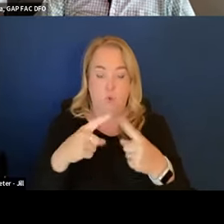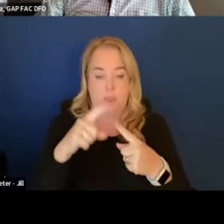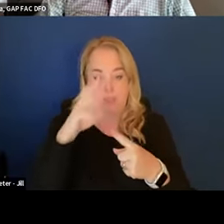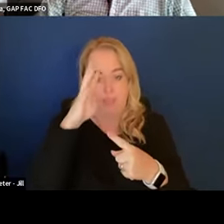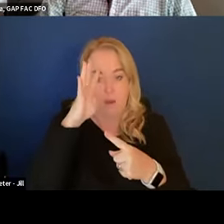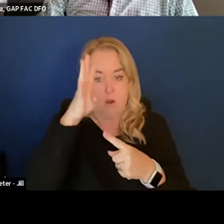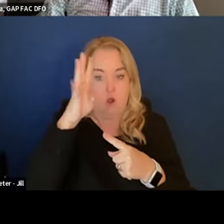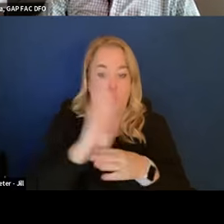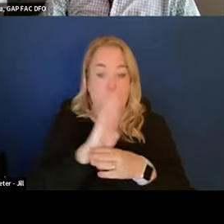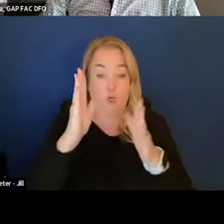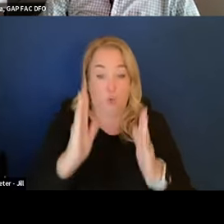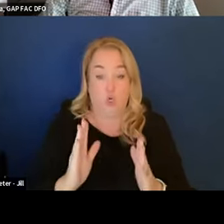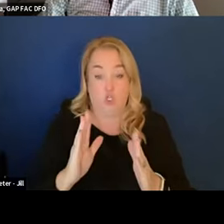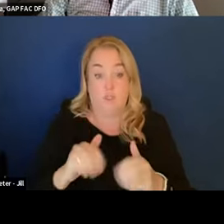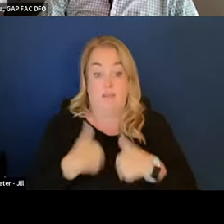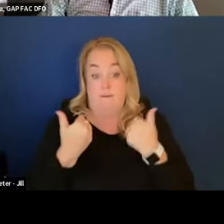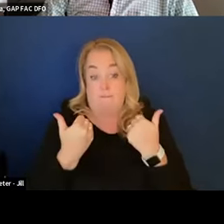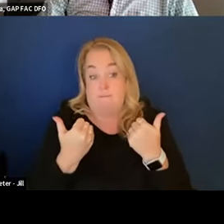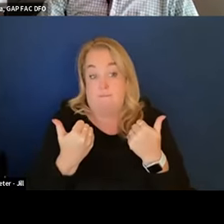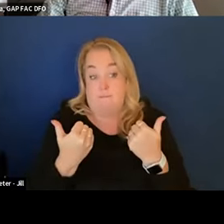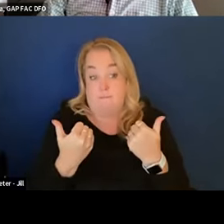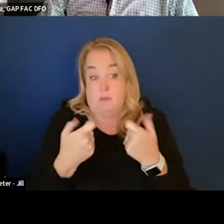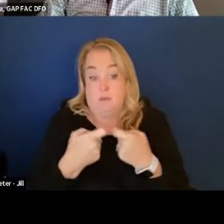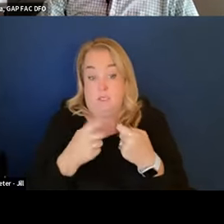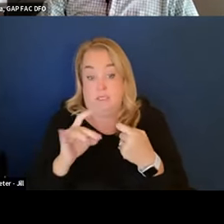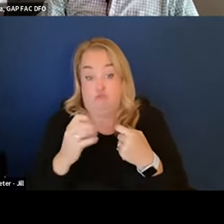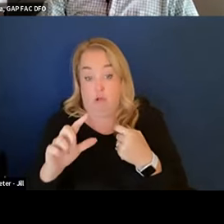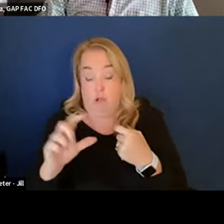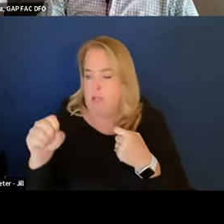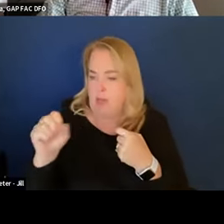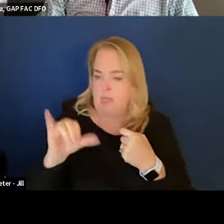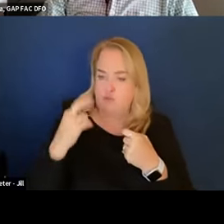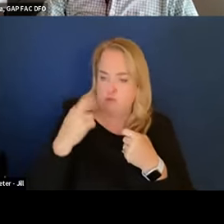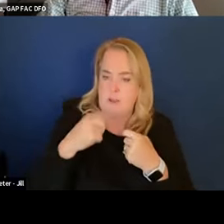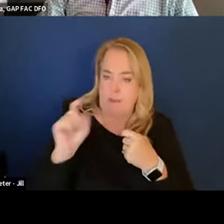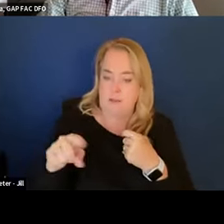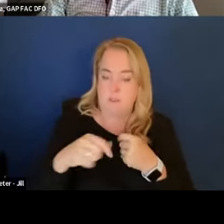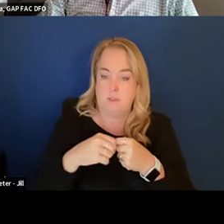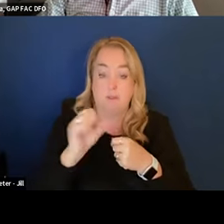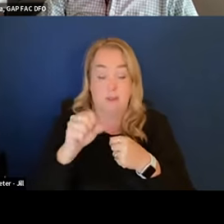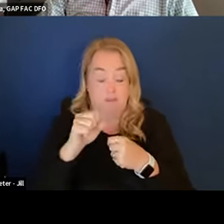entrepreneurs, live digitally. And, yeah, correct. Yeah, that's kind of what I'm asking. And trust me, entrepreneurs,